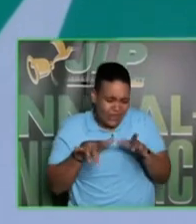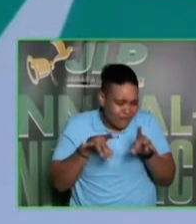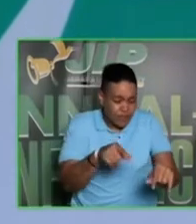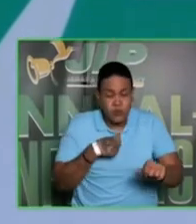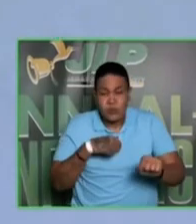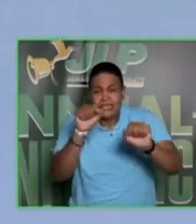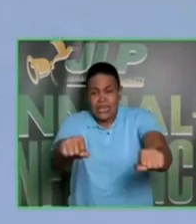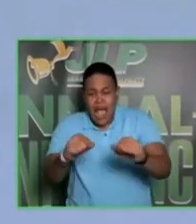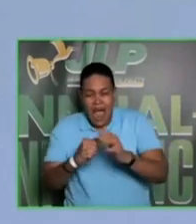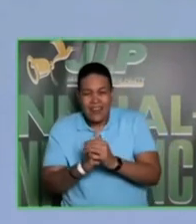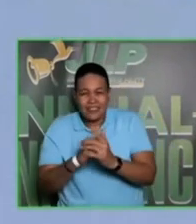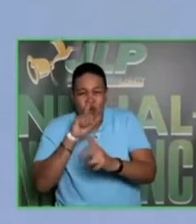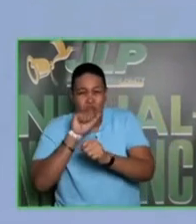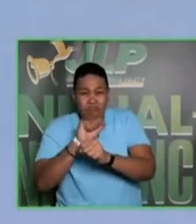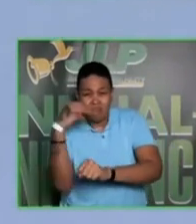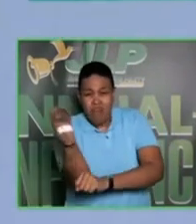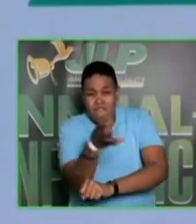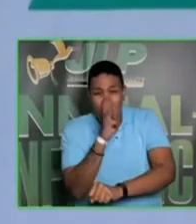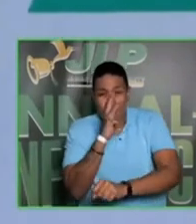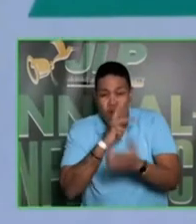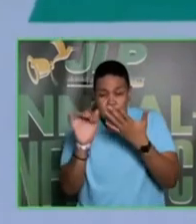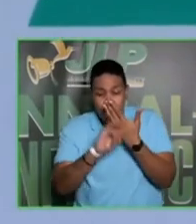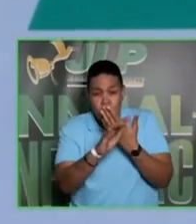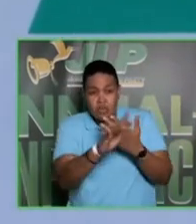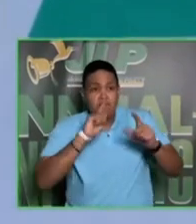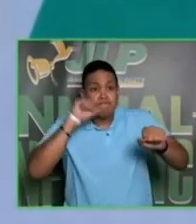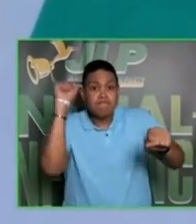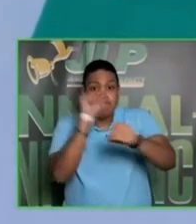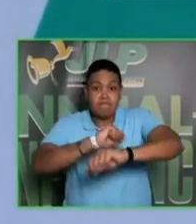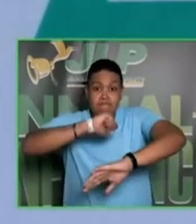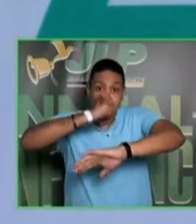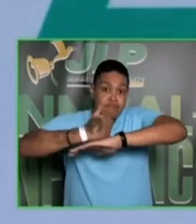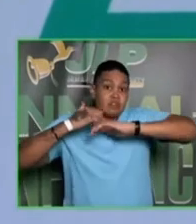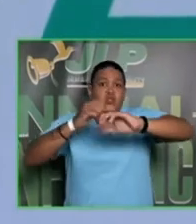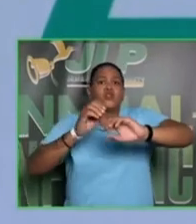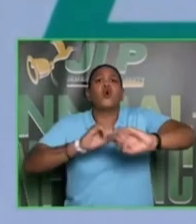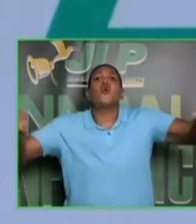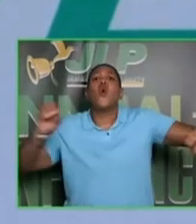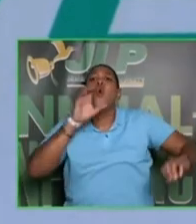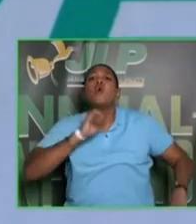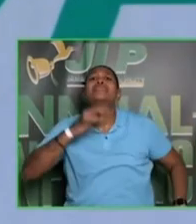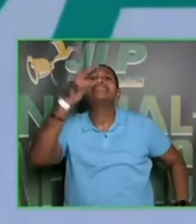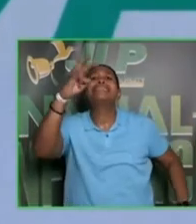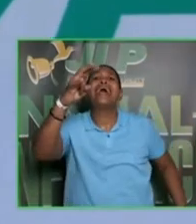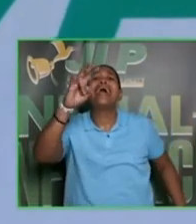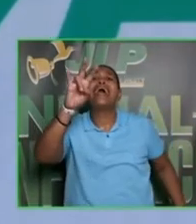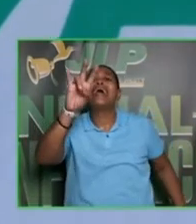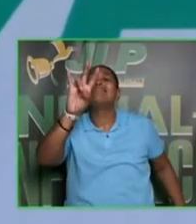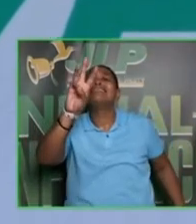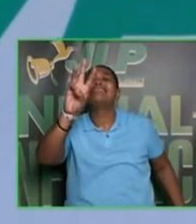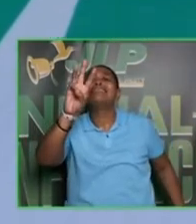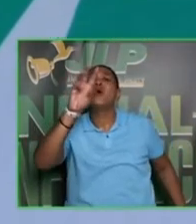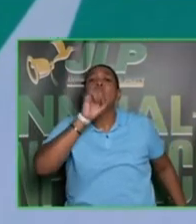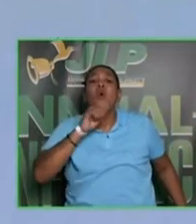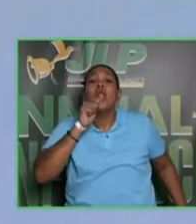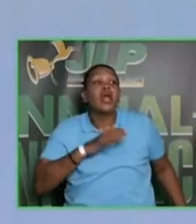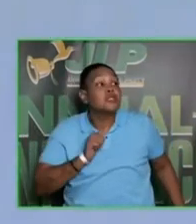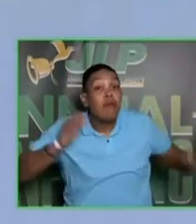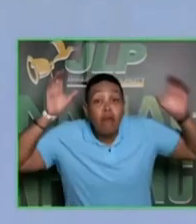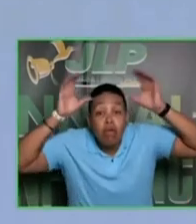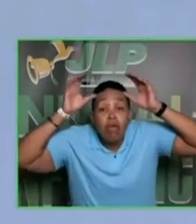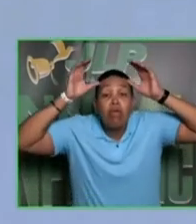can, to bring the water projects to fruition, so that no 70-year-old lady has to walk with water on